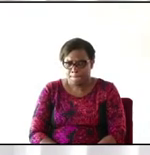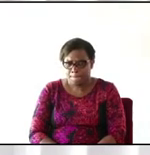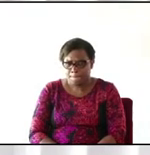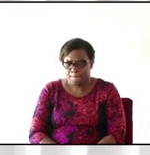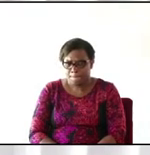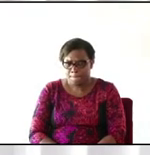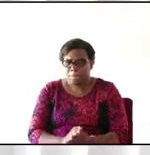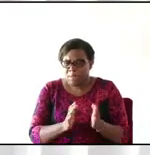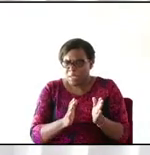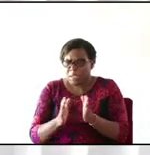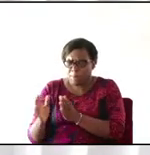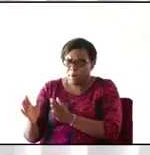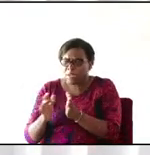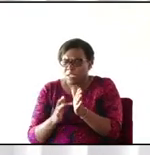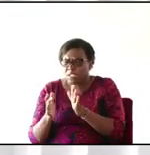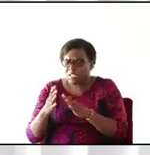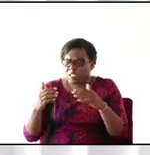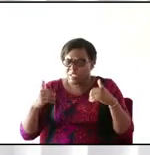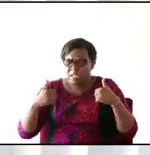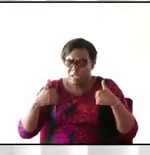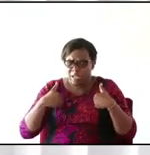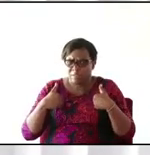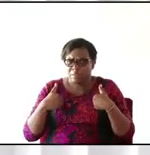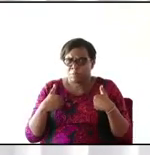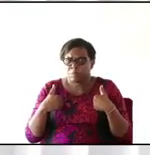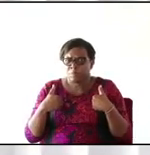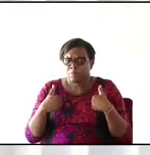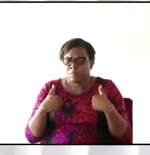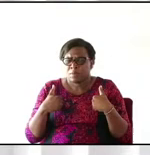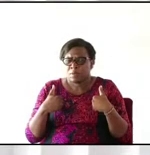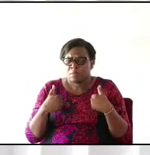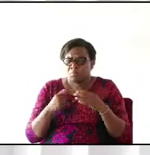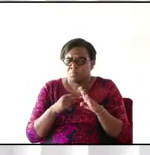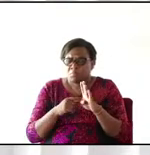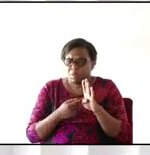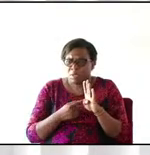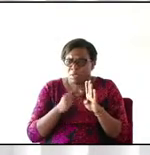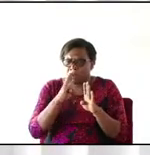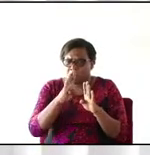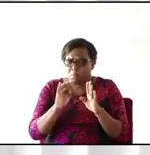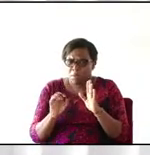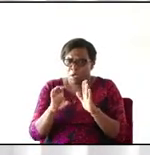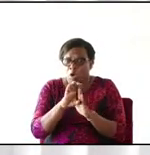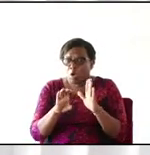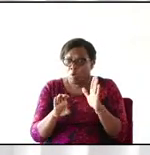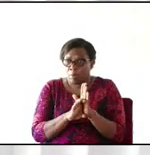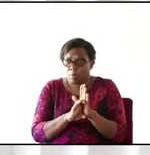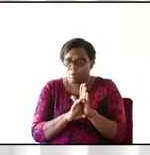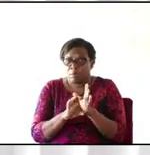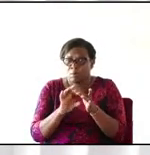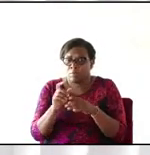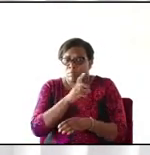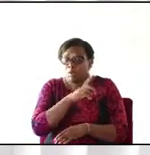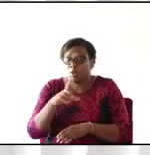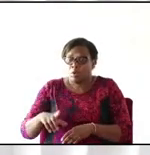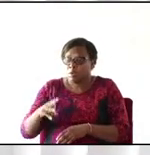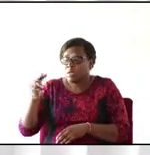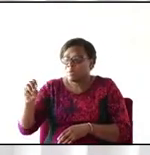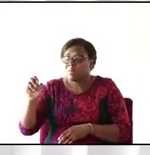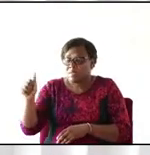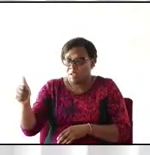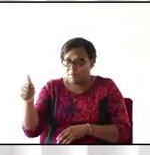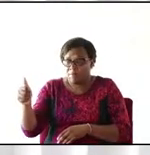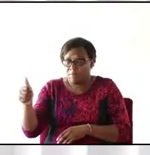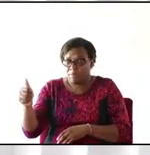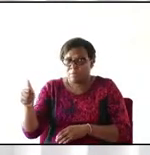that we have is a mission that is initiated by a commandment of the Lord himself.